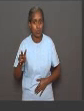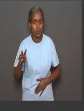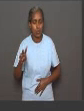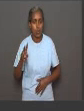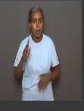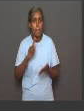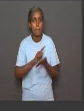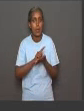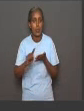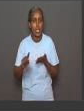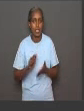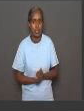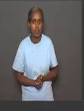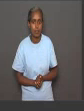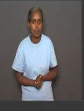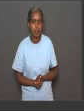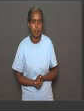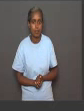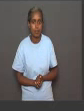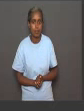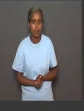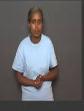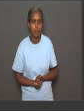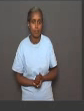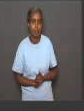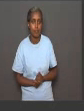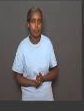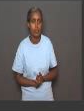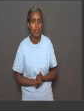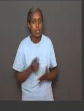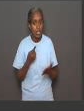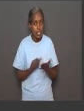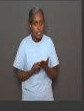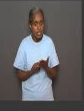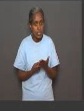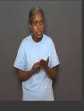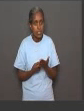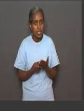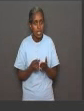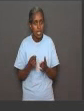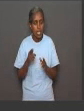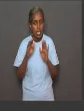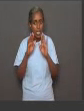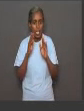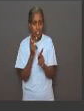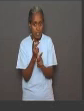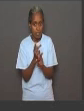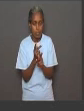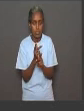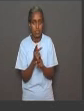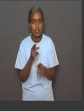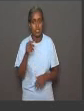2 per week. It is anticipated that the Ahadu